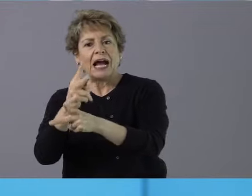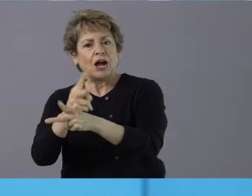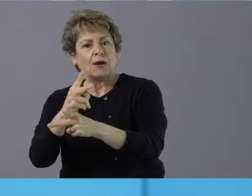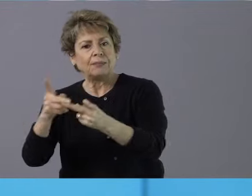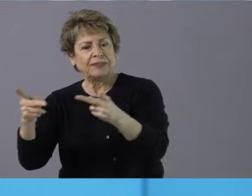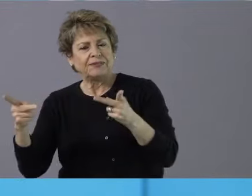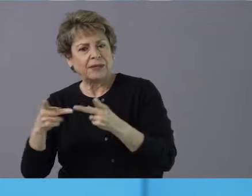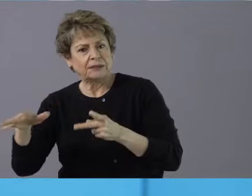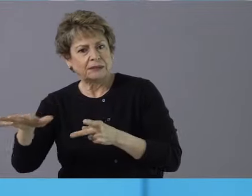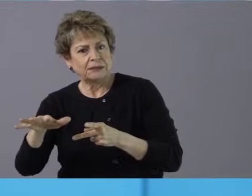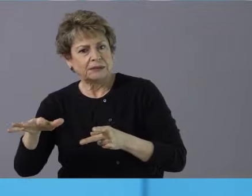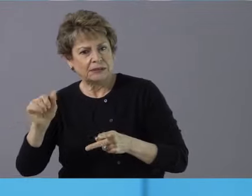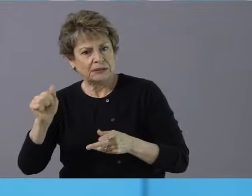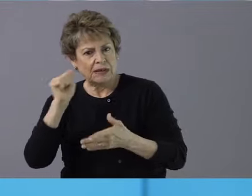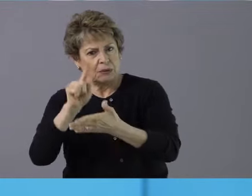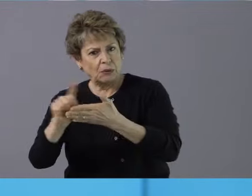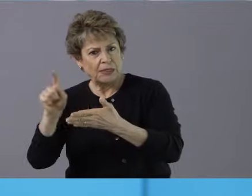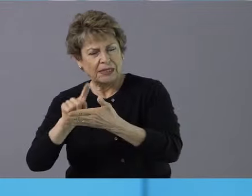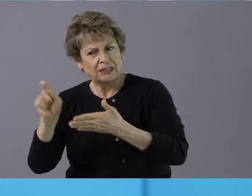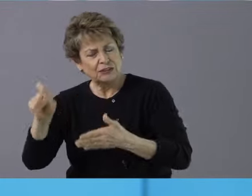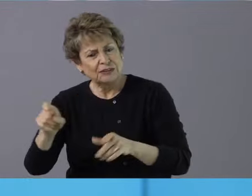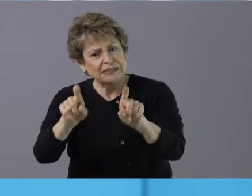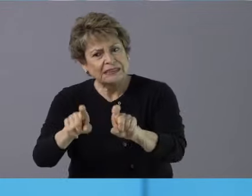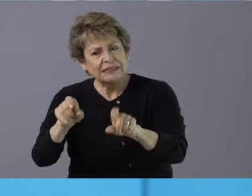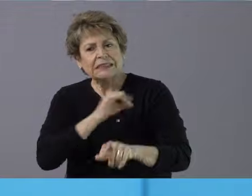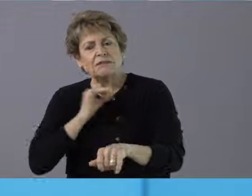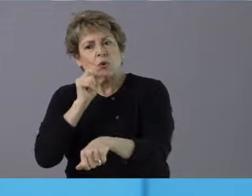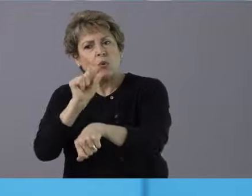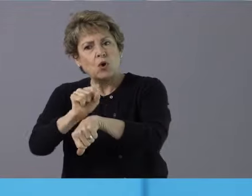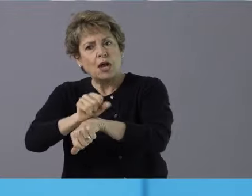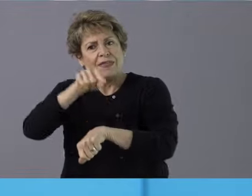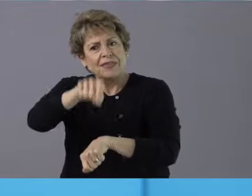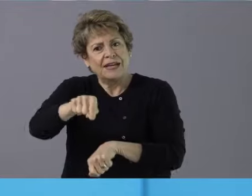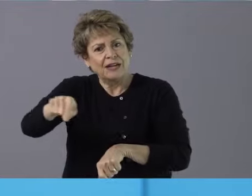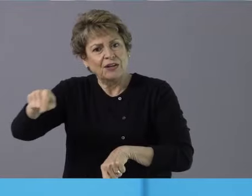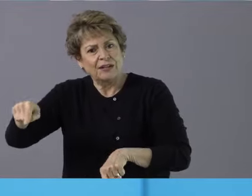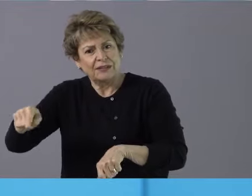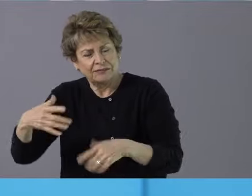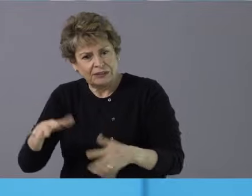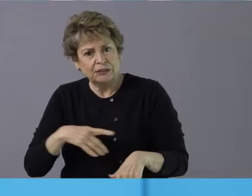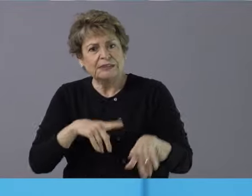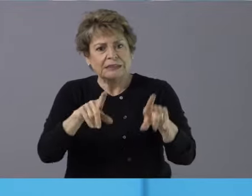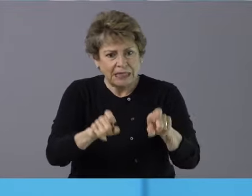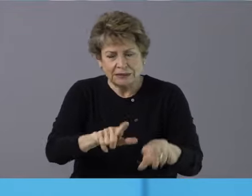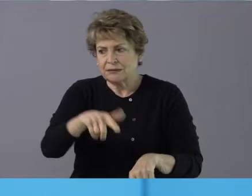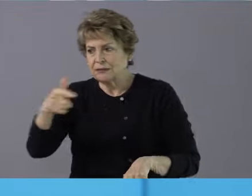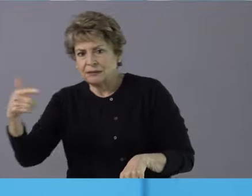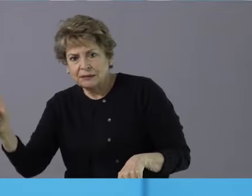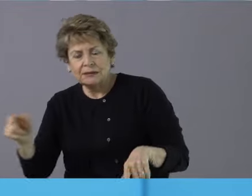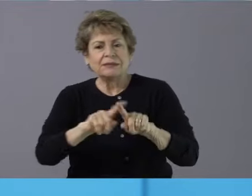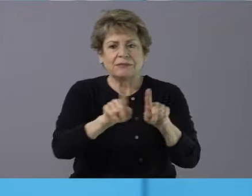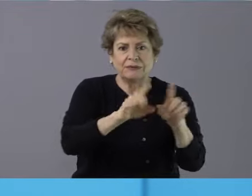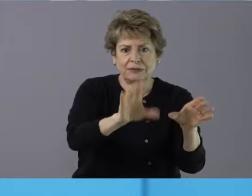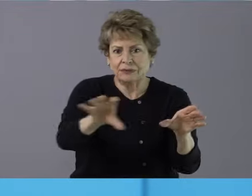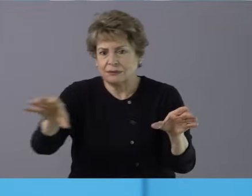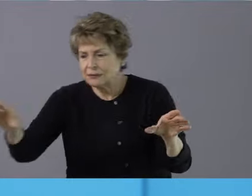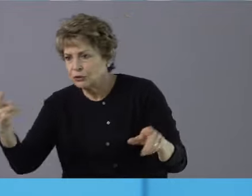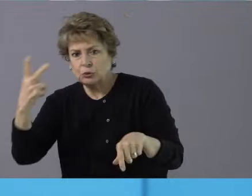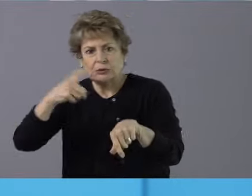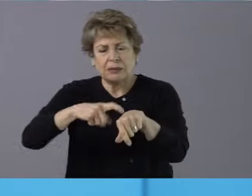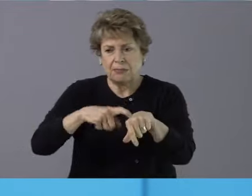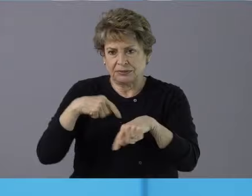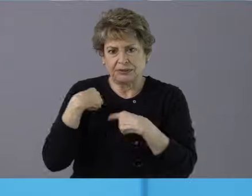staff. I know that there have been 2 rounds of testing completed in the skilled nursing homes. That doesn't include assisted living facilities. There are 2,500